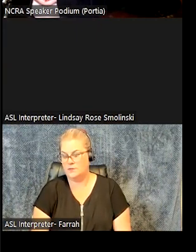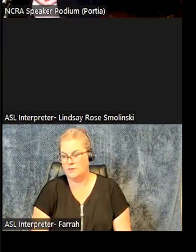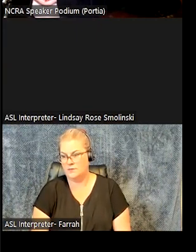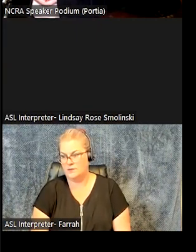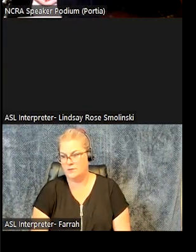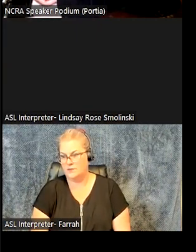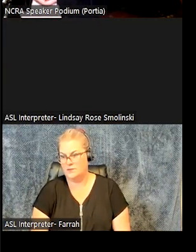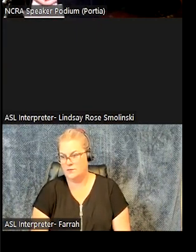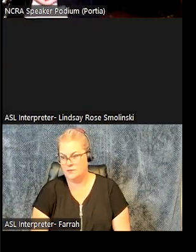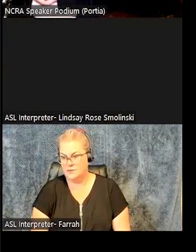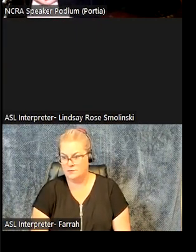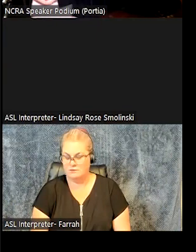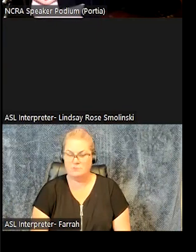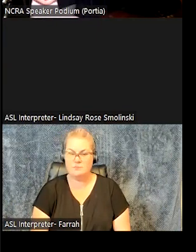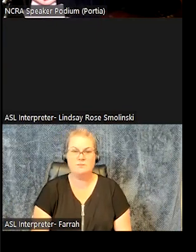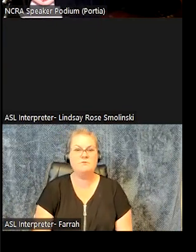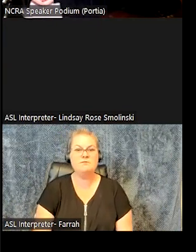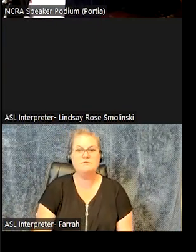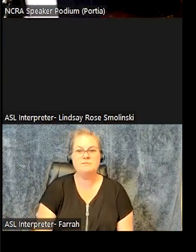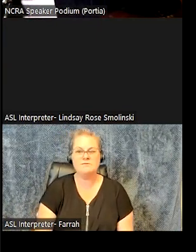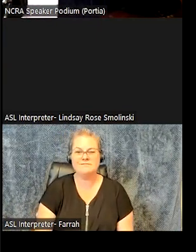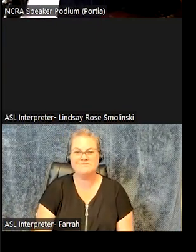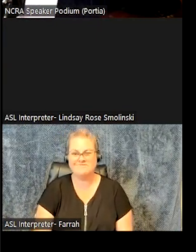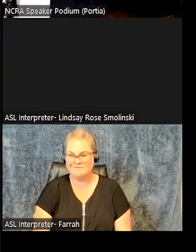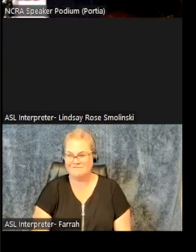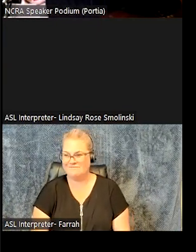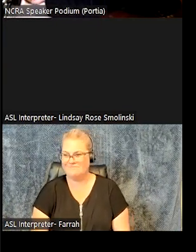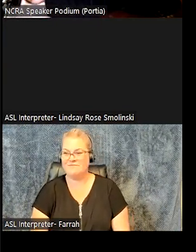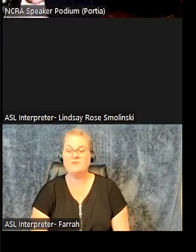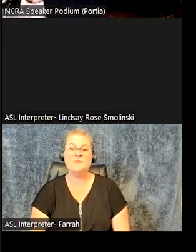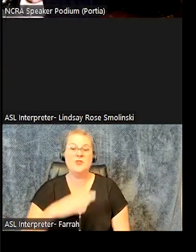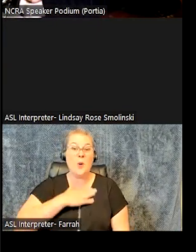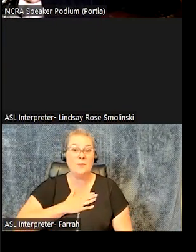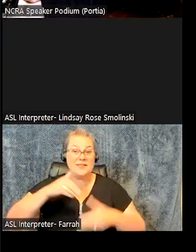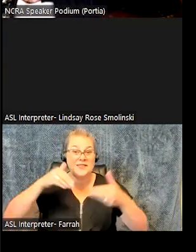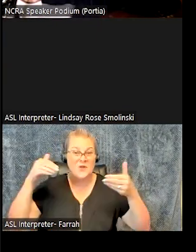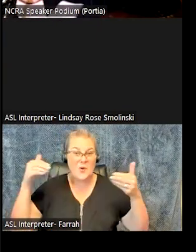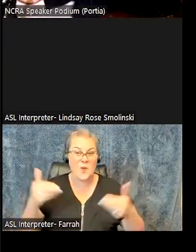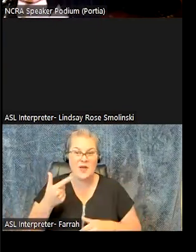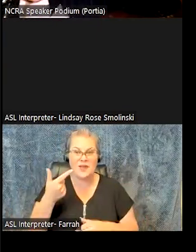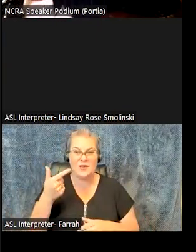list of rising stars in the industry. So please welcome Gena.